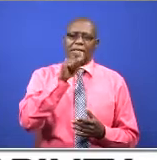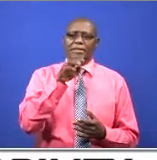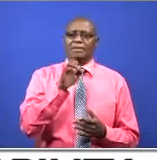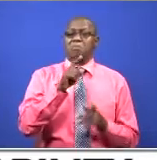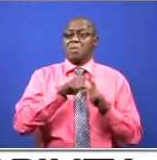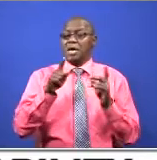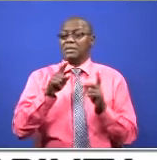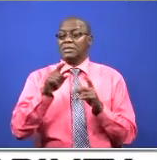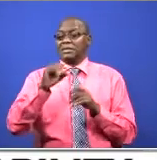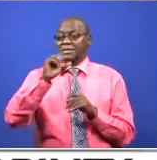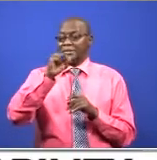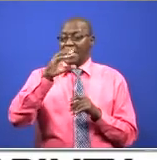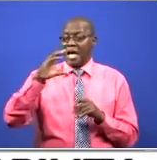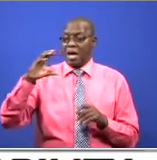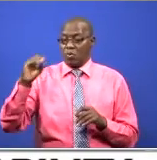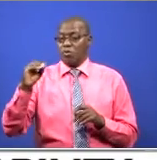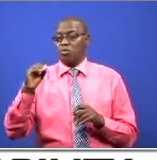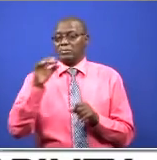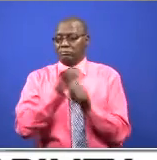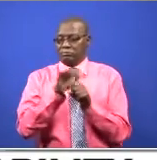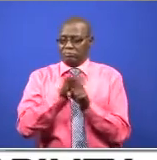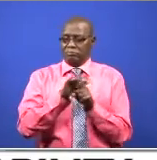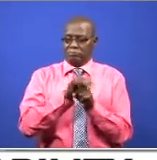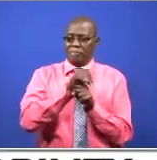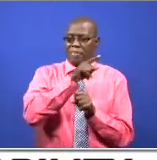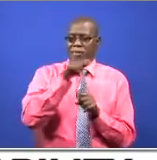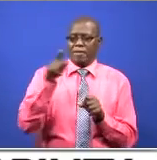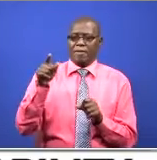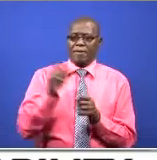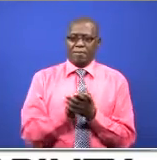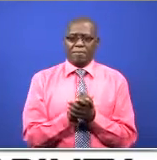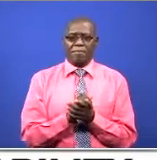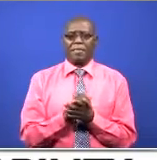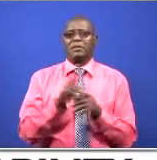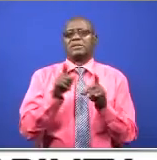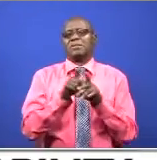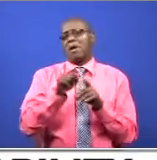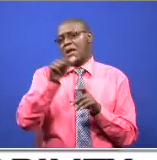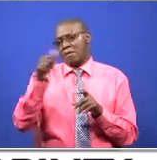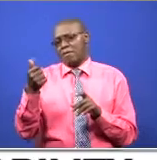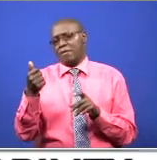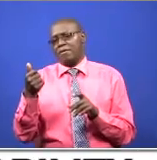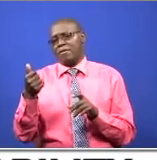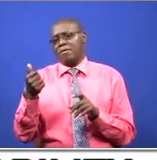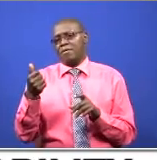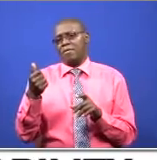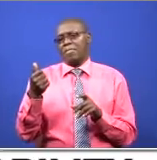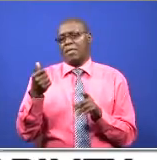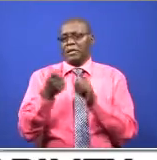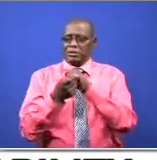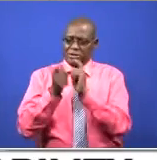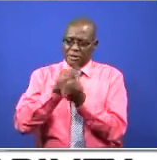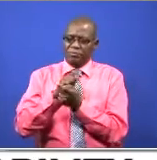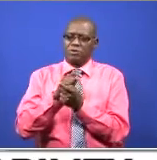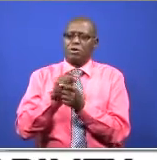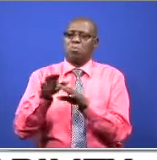have got a partner. We will get you the land, and we also have another step called turning plots into homes.